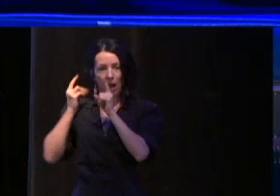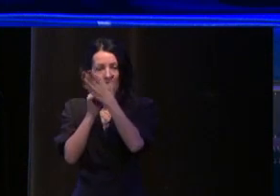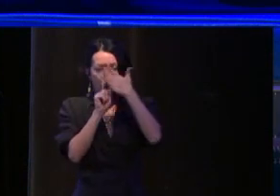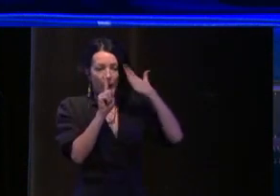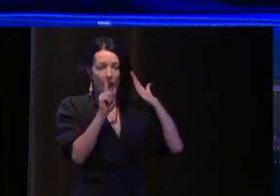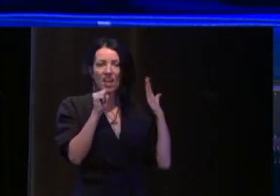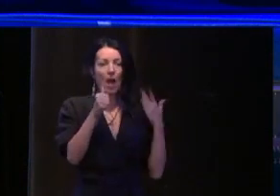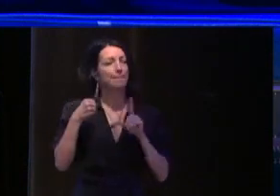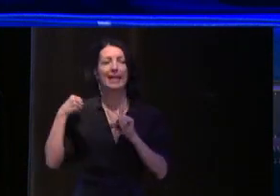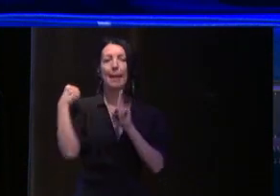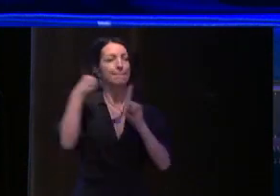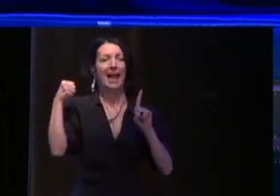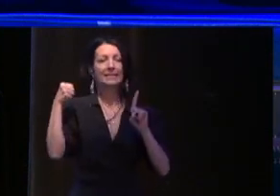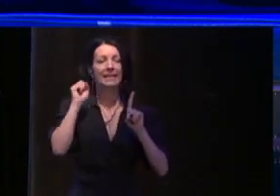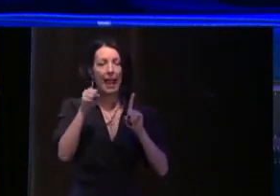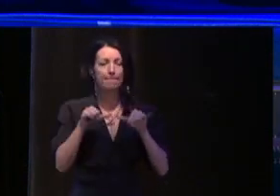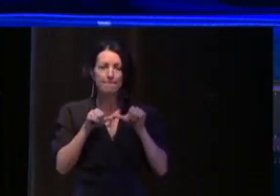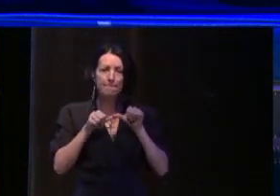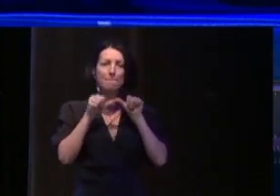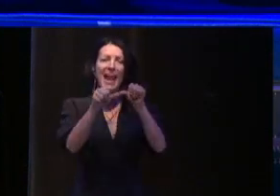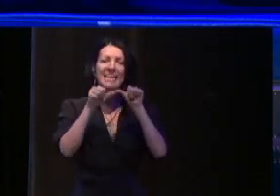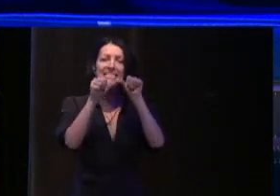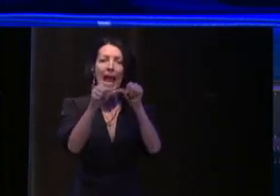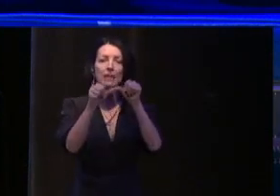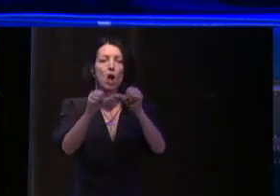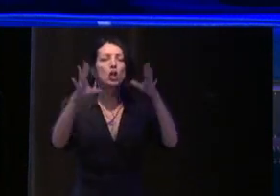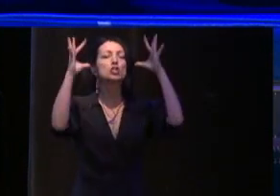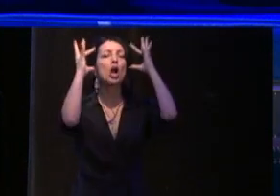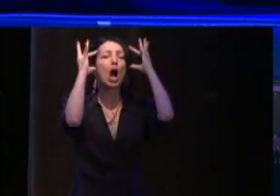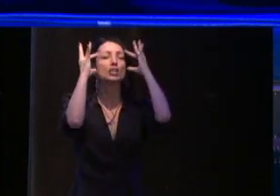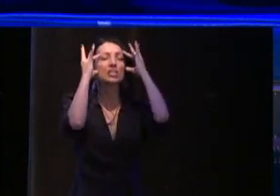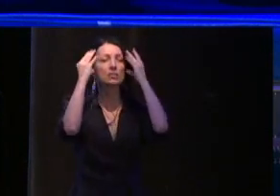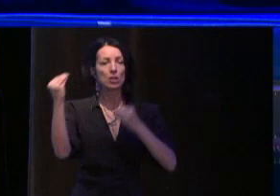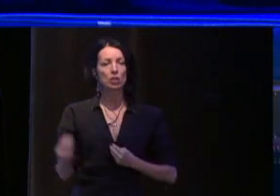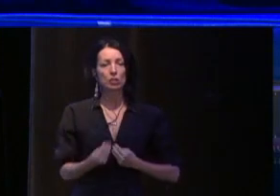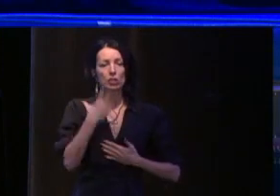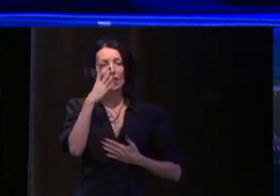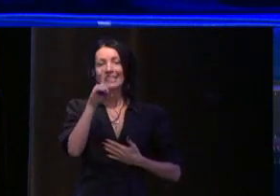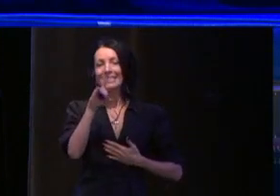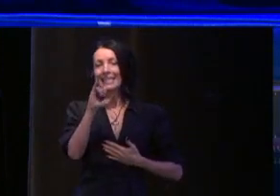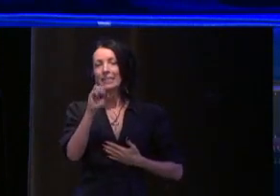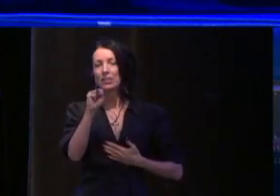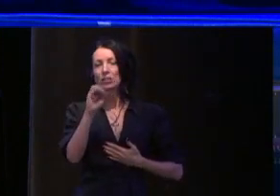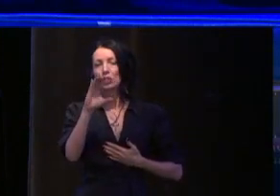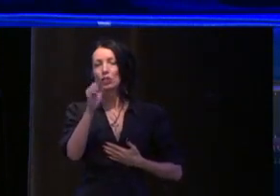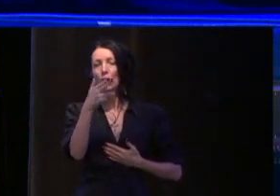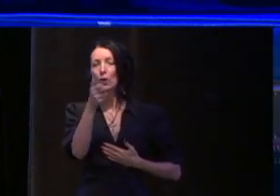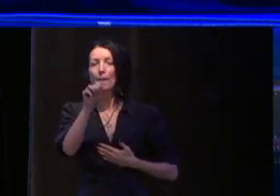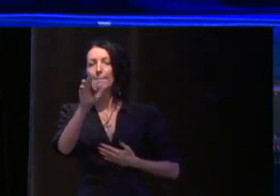it, so that you can maintain your consciousness of discernment. So you're able to